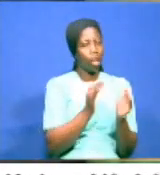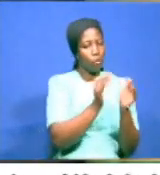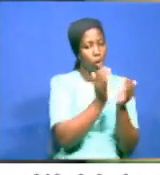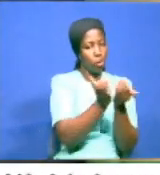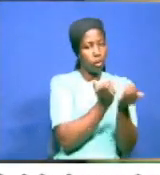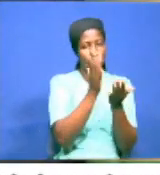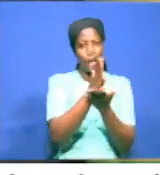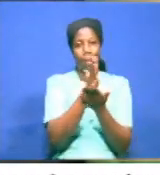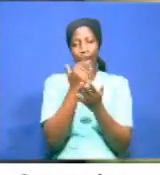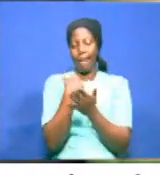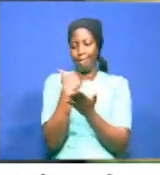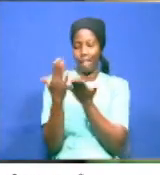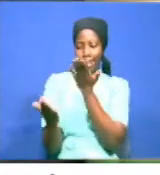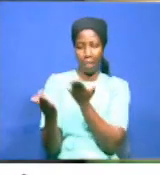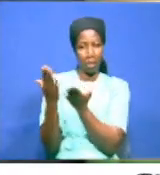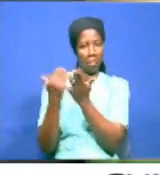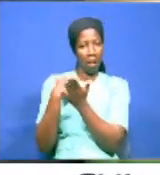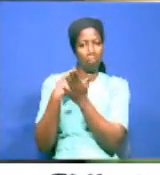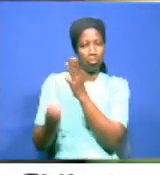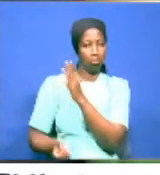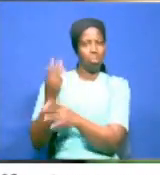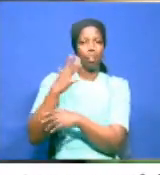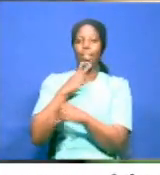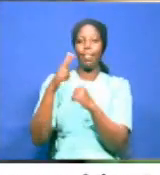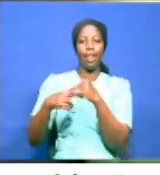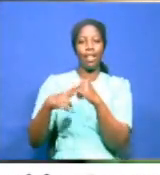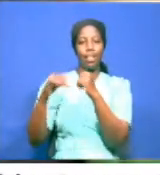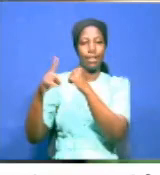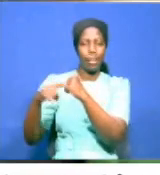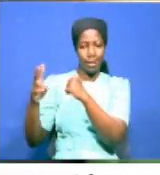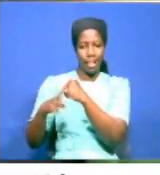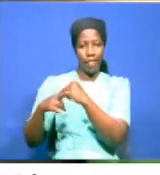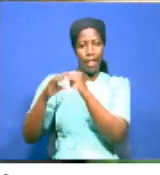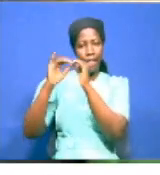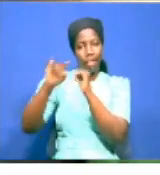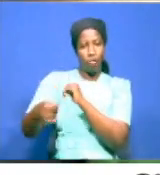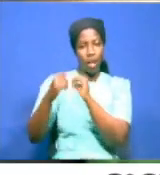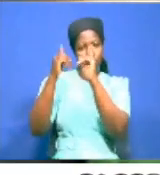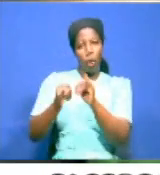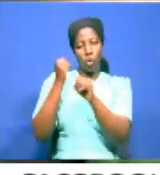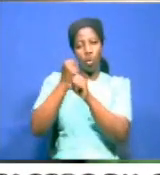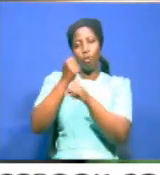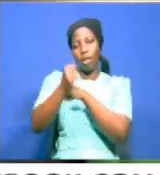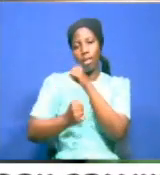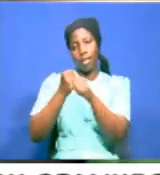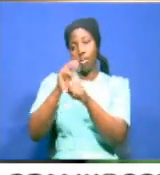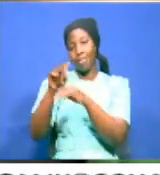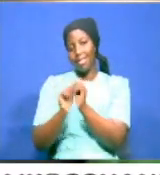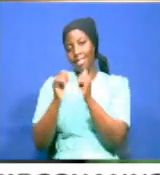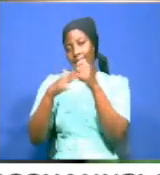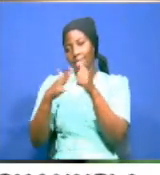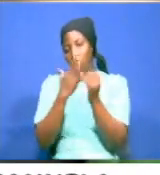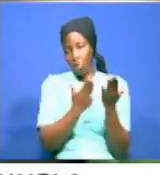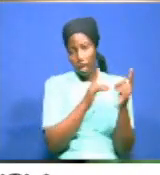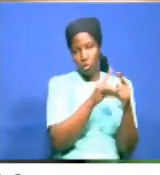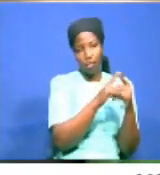to have created 767 thousand new jobs in 2019, compared to 744 thousand